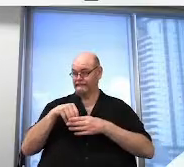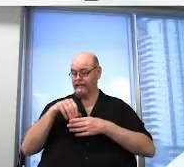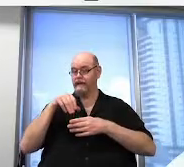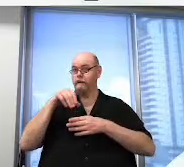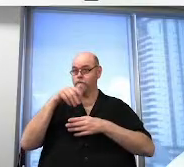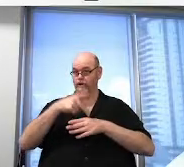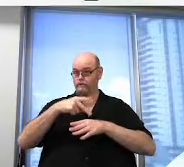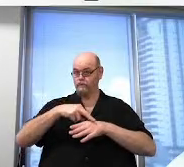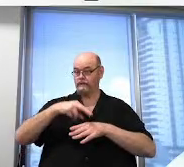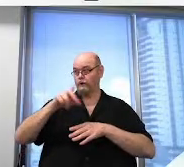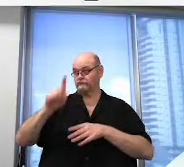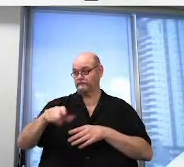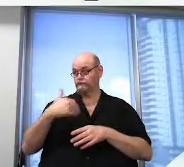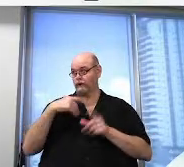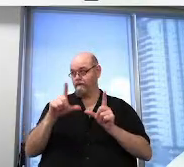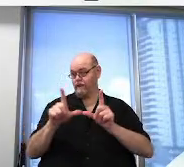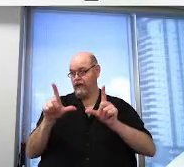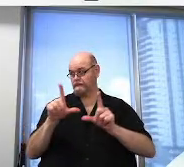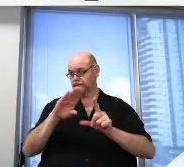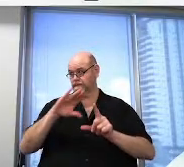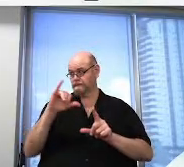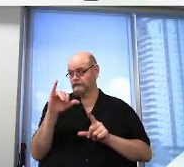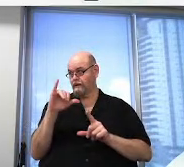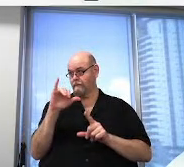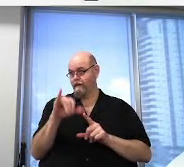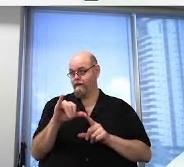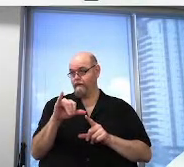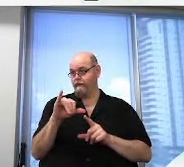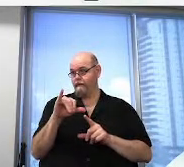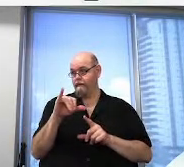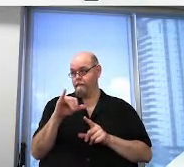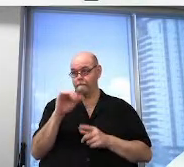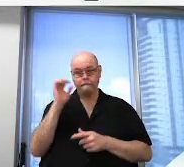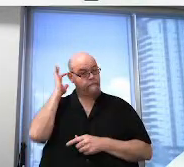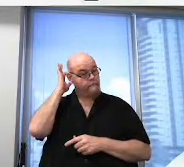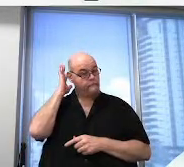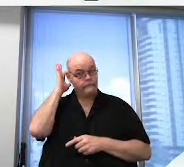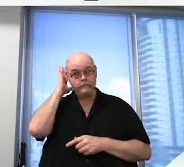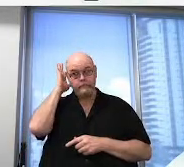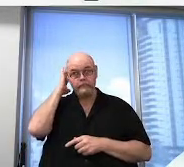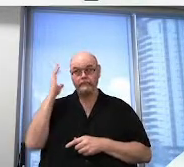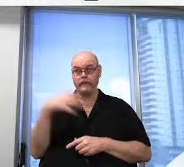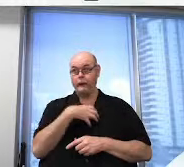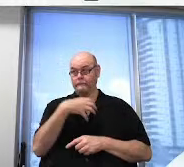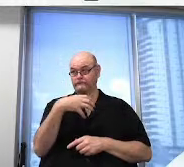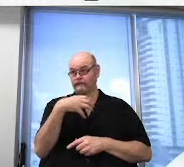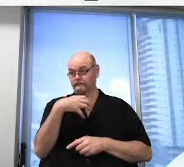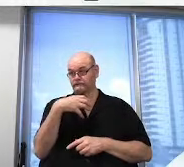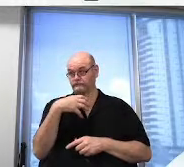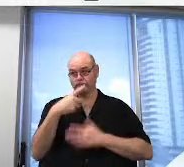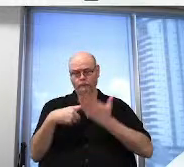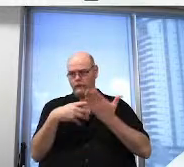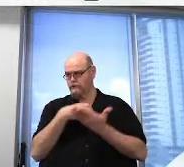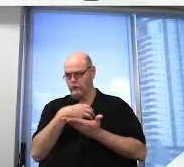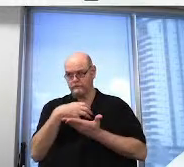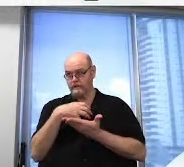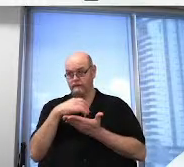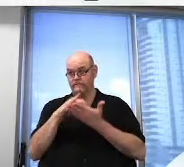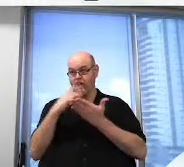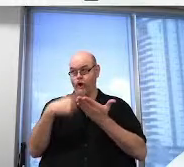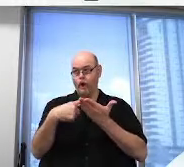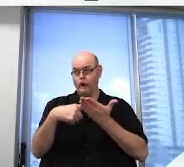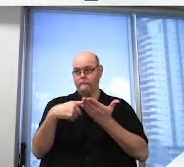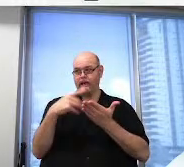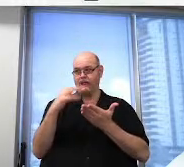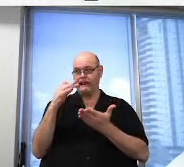Rico needs to have a license, be licensed by the Department of Natural Resources. Argumentative. I'm sorry? Objection. What's the objection, The